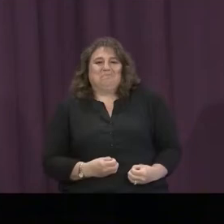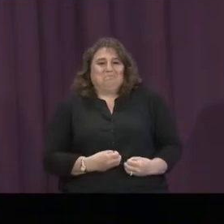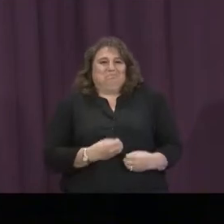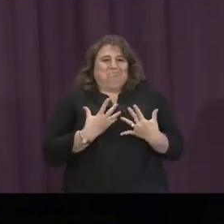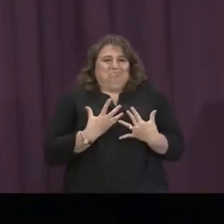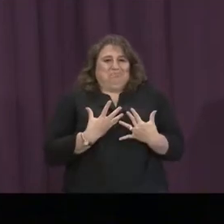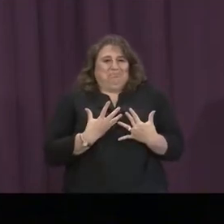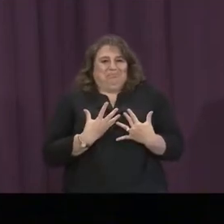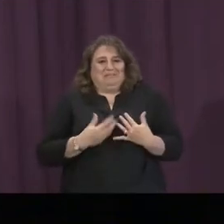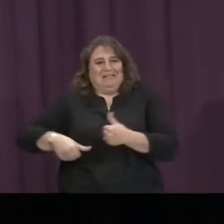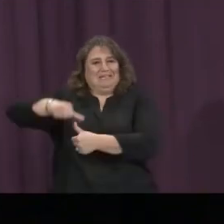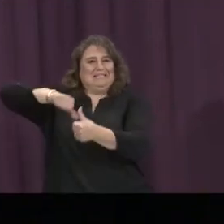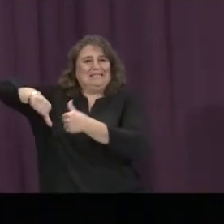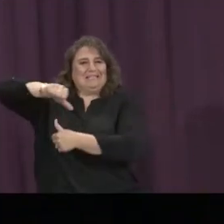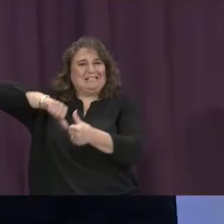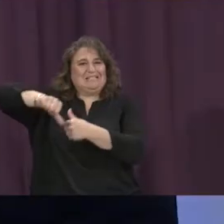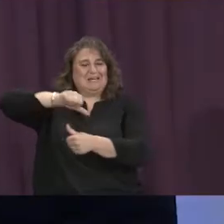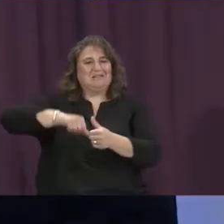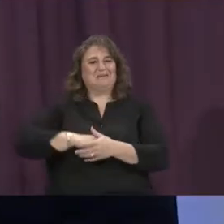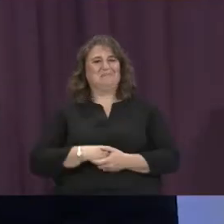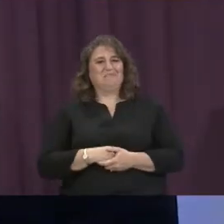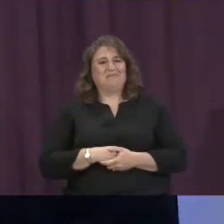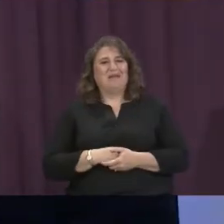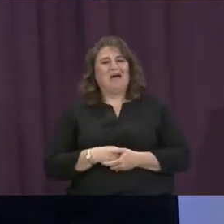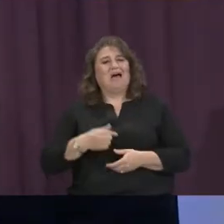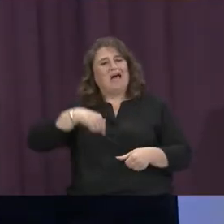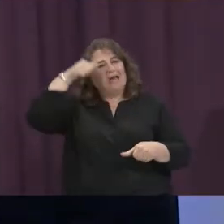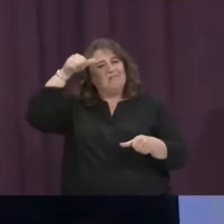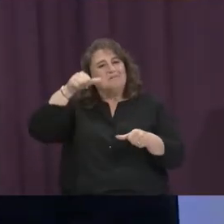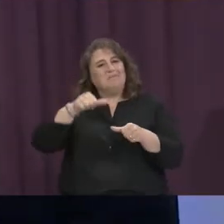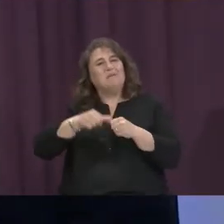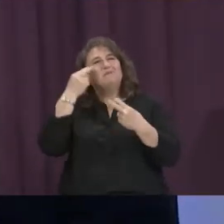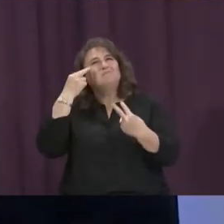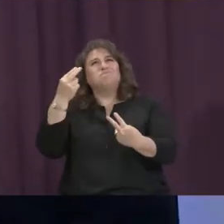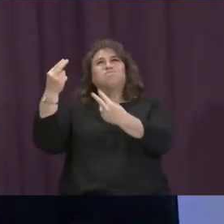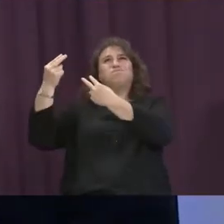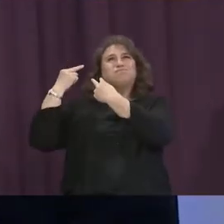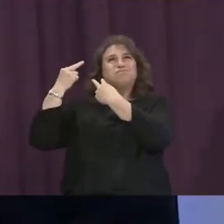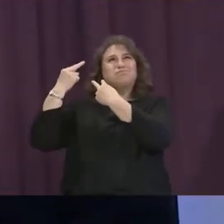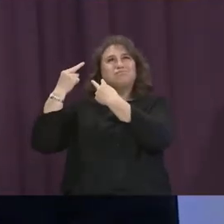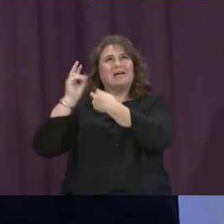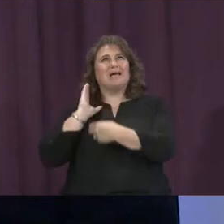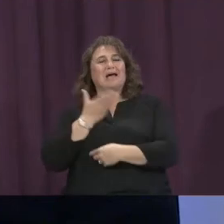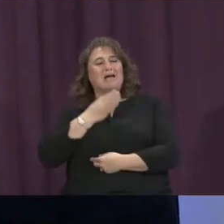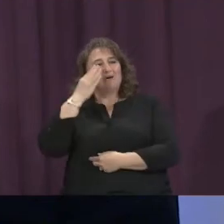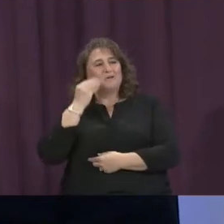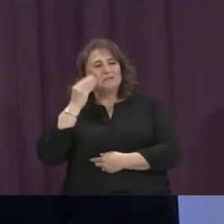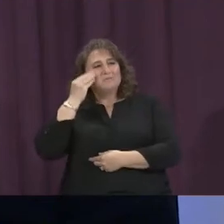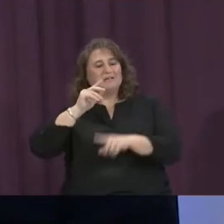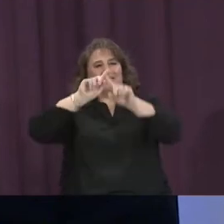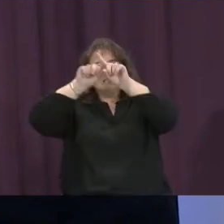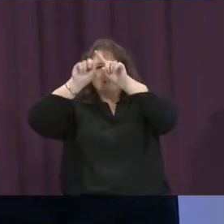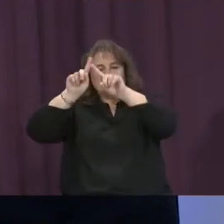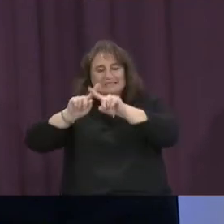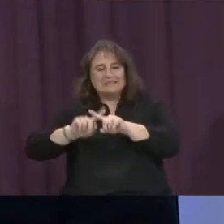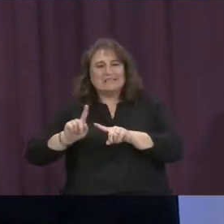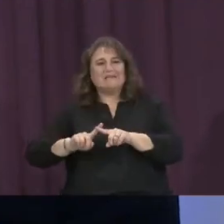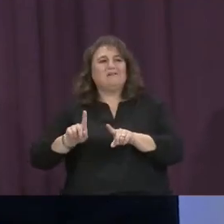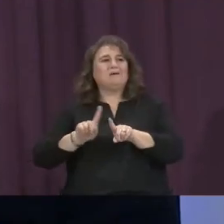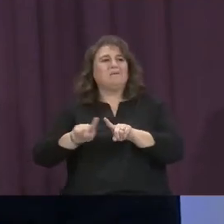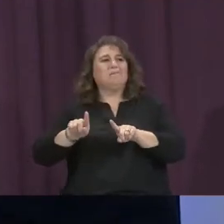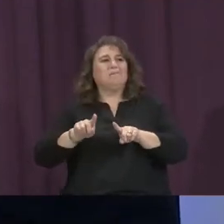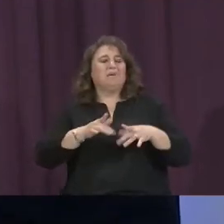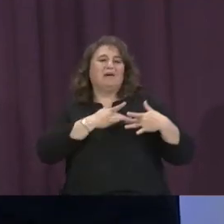That is something just because it triggers a lot of memories. We all have different experiences and, and, and just having an open,